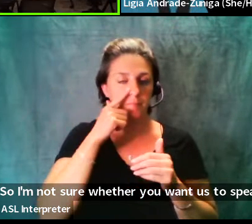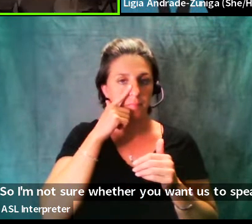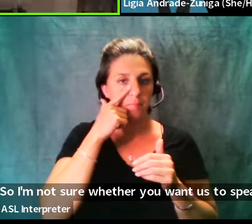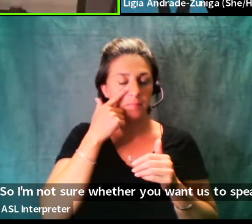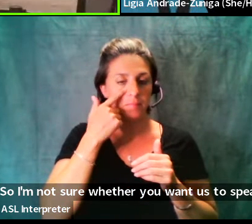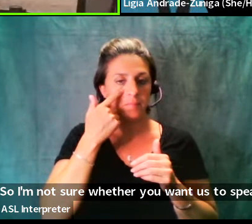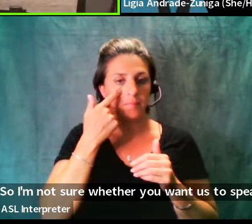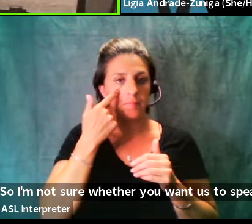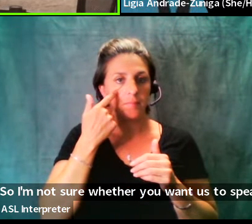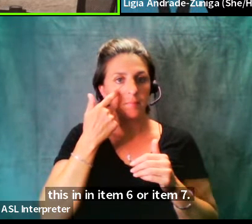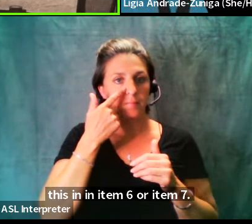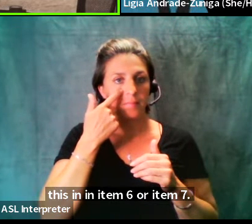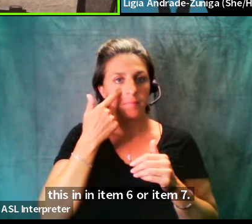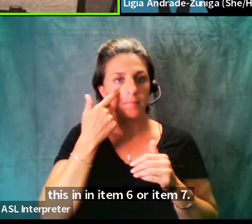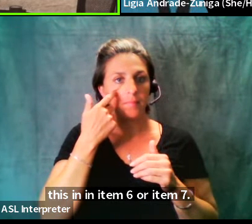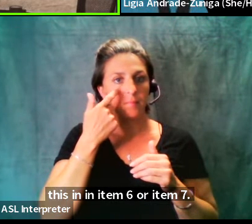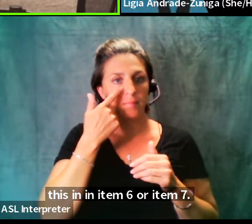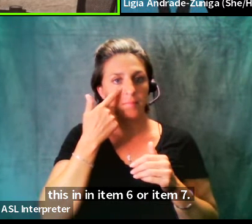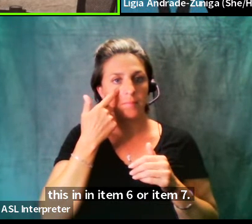Probably during,